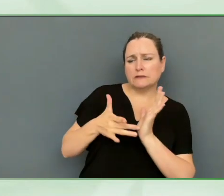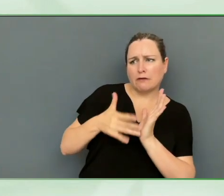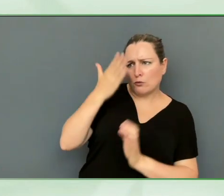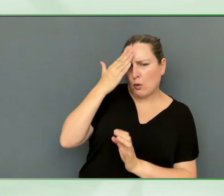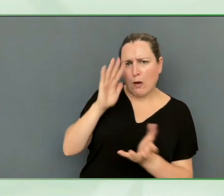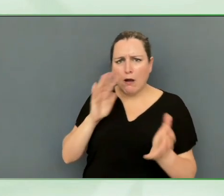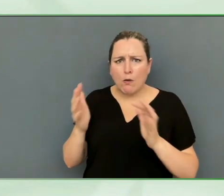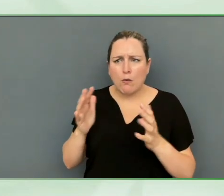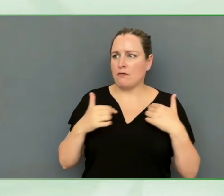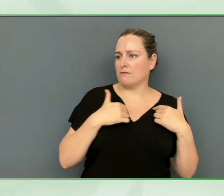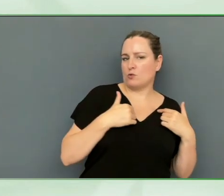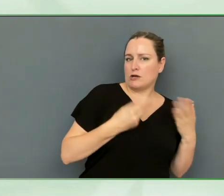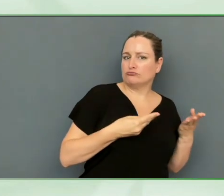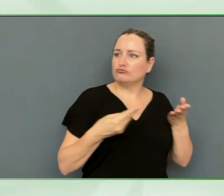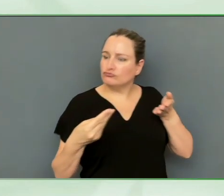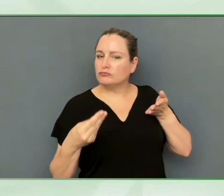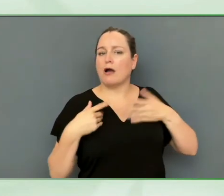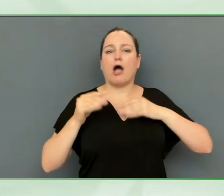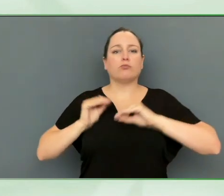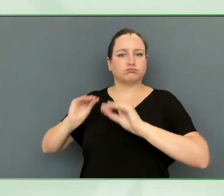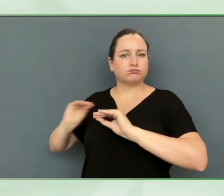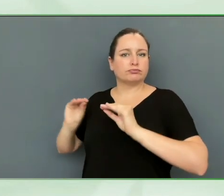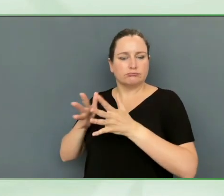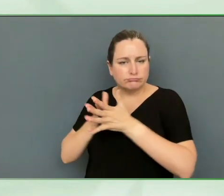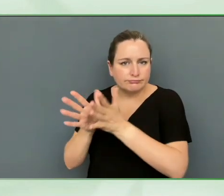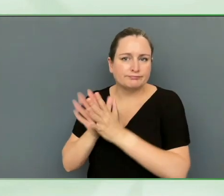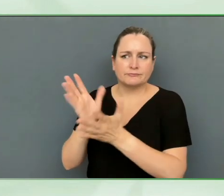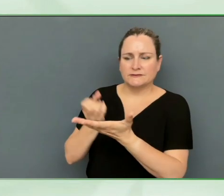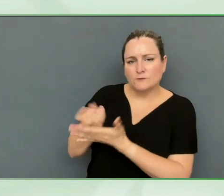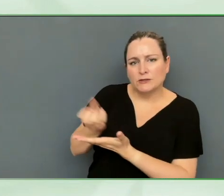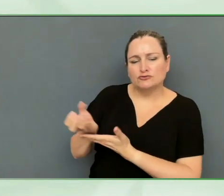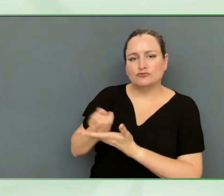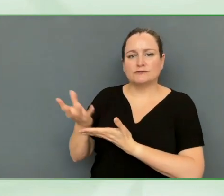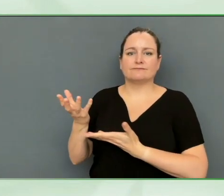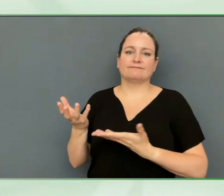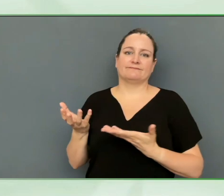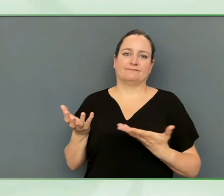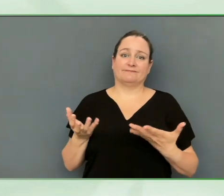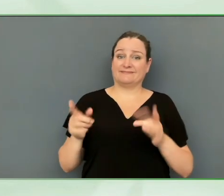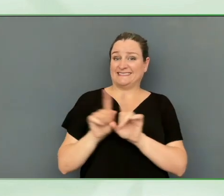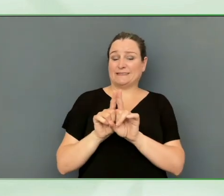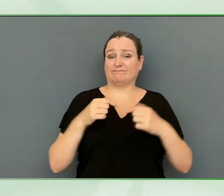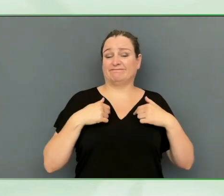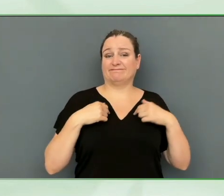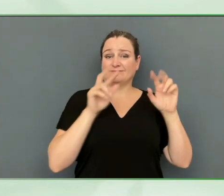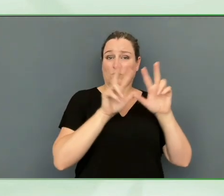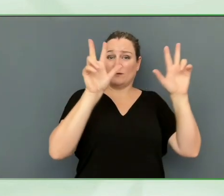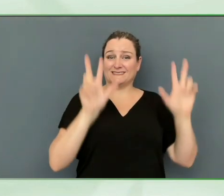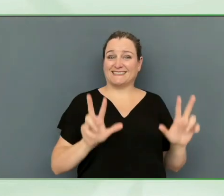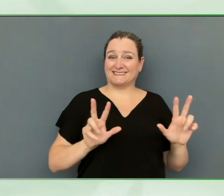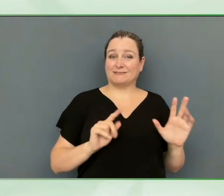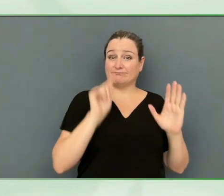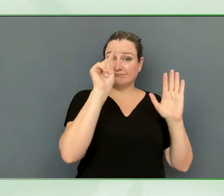And all our information is also available on our website. So every regulation, every guidelines that we have produced over the